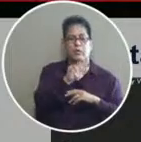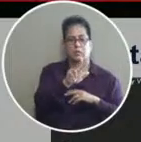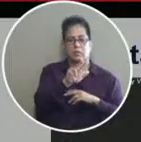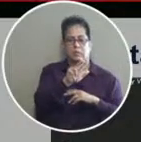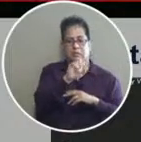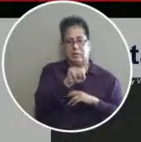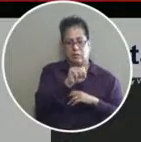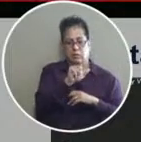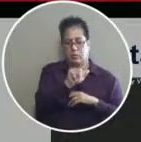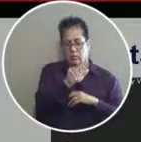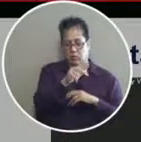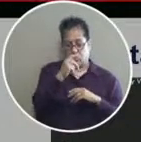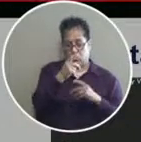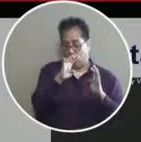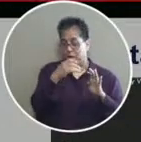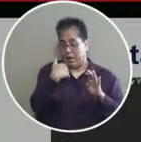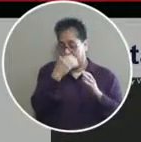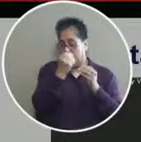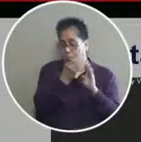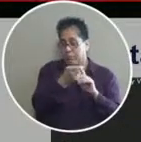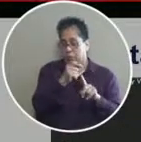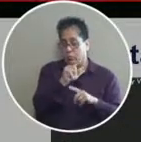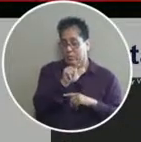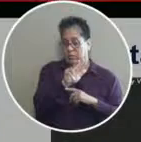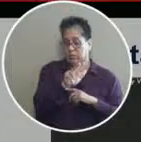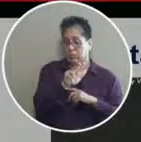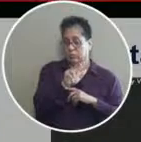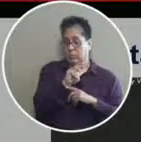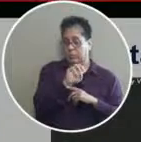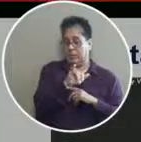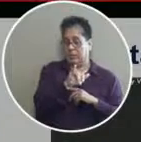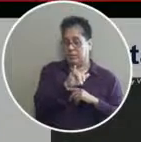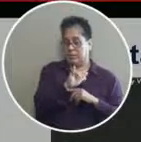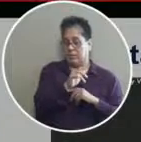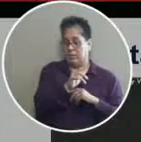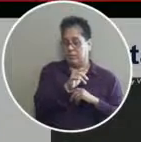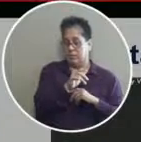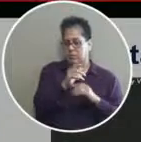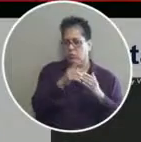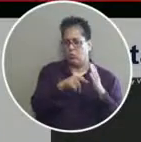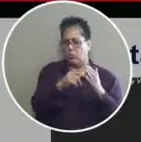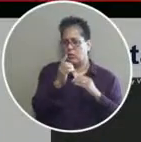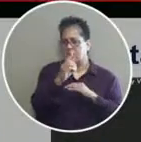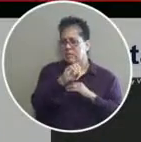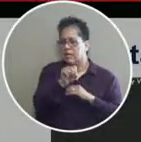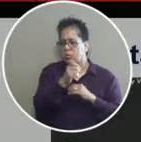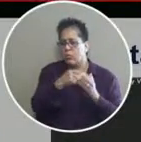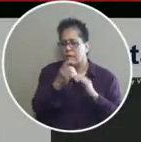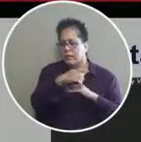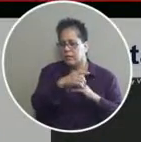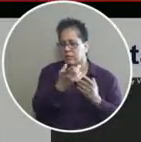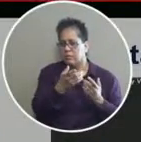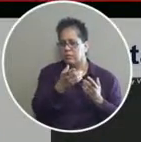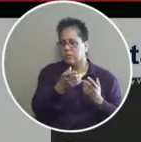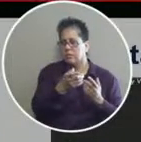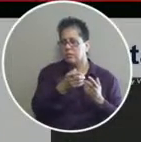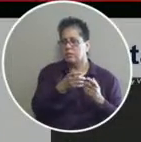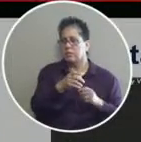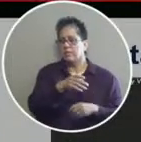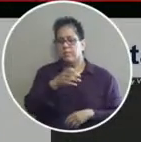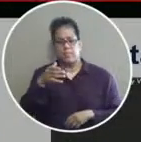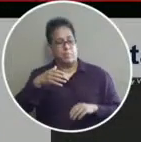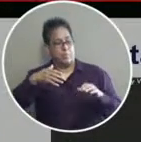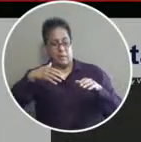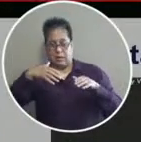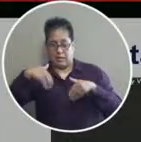23rd. We have the data for the 23rd already, or no? What was the last data we got? What Saturday? What date? Not